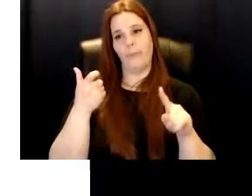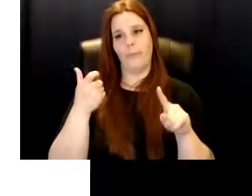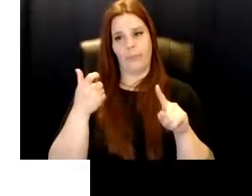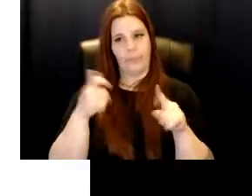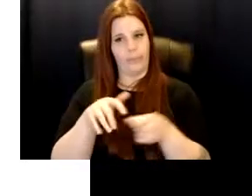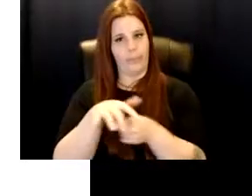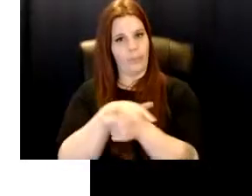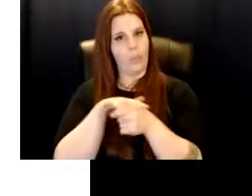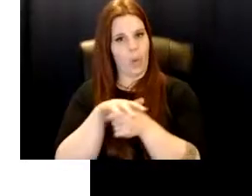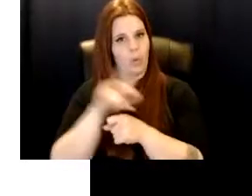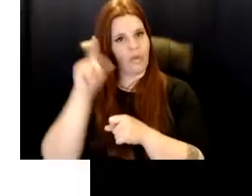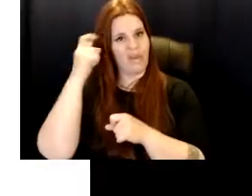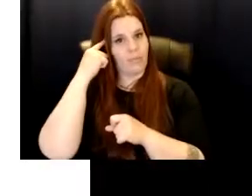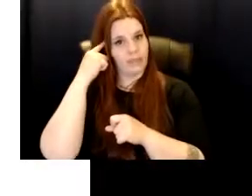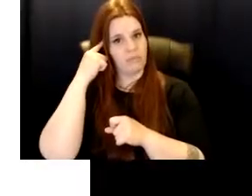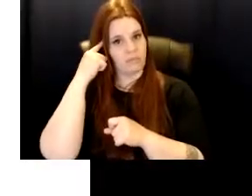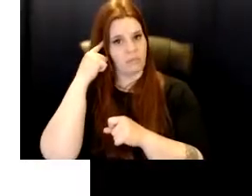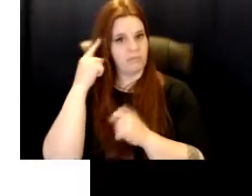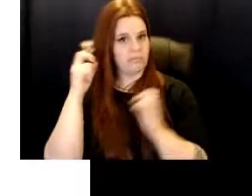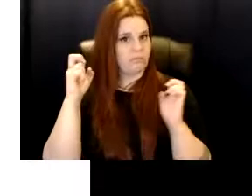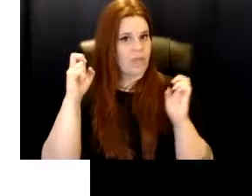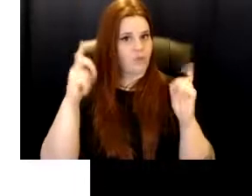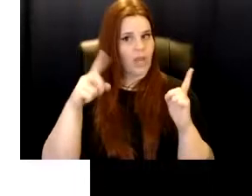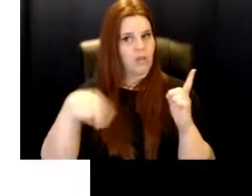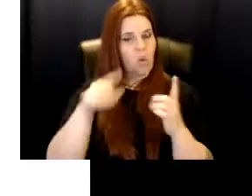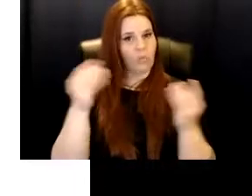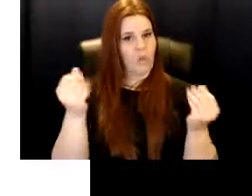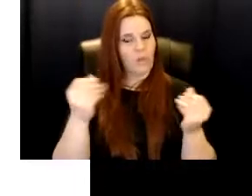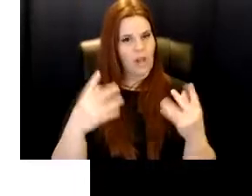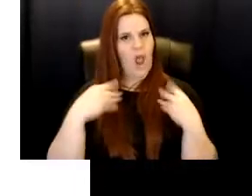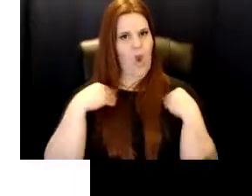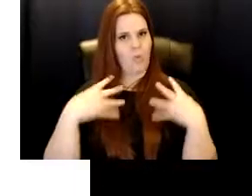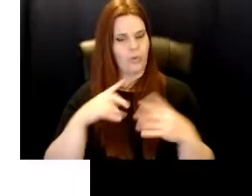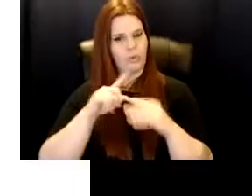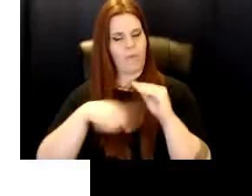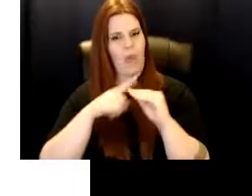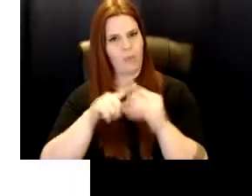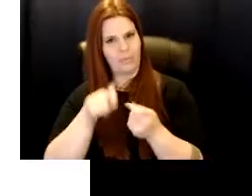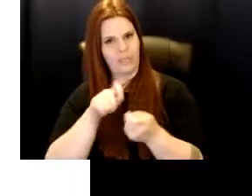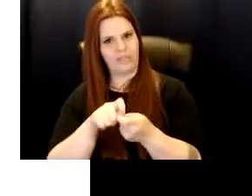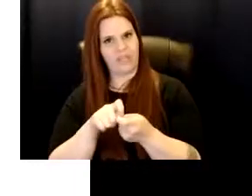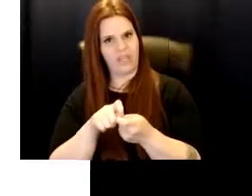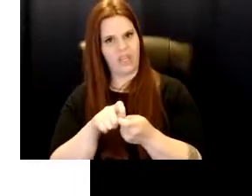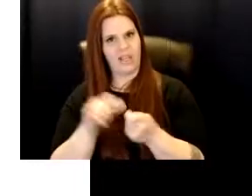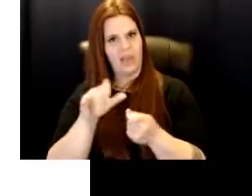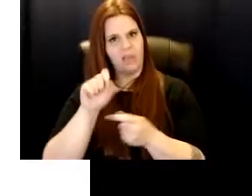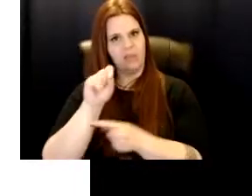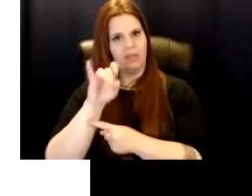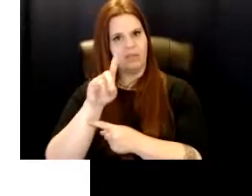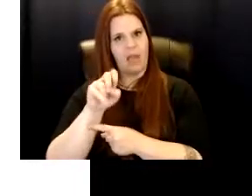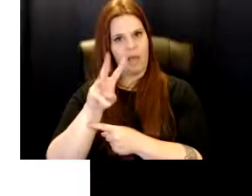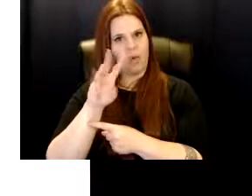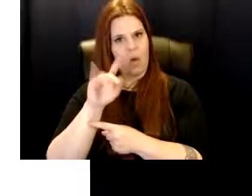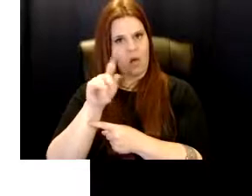local governments, right, in educating those property owners about, specifically like the sidewalks that might be